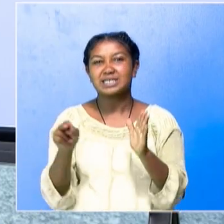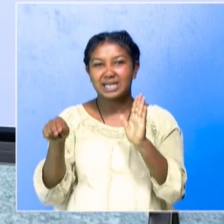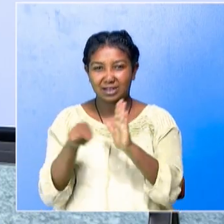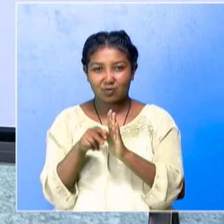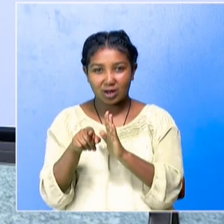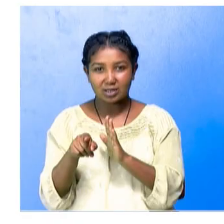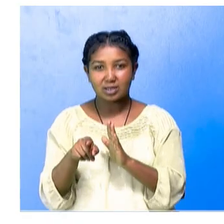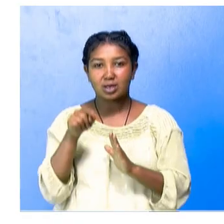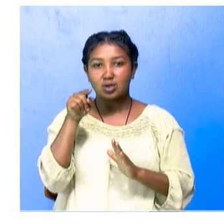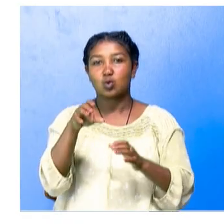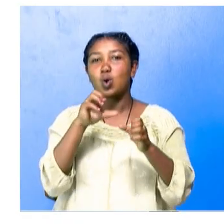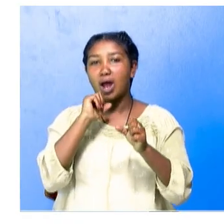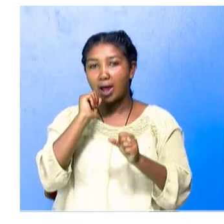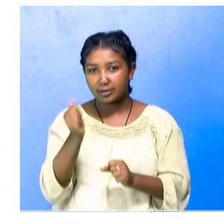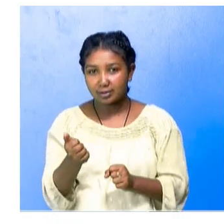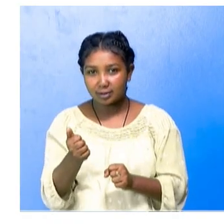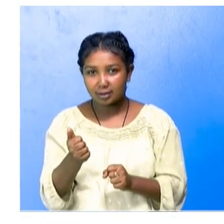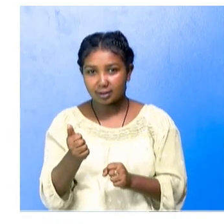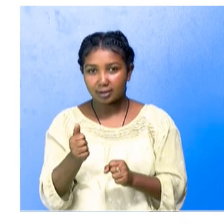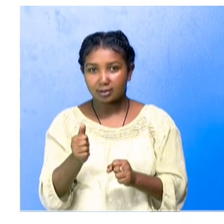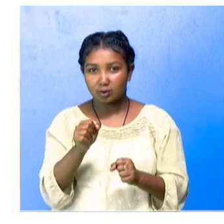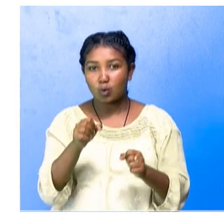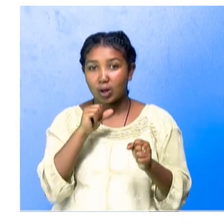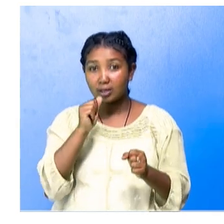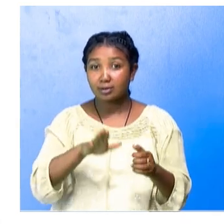-1. You can't play outside.